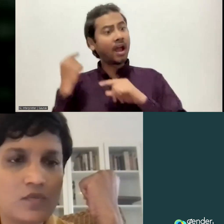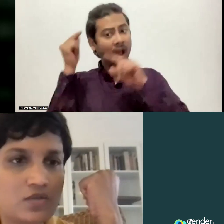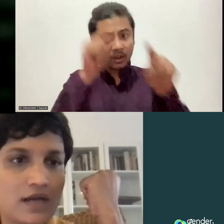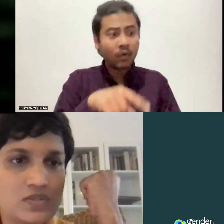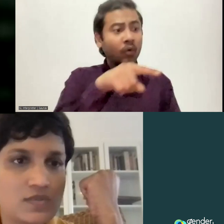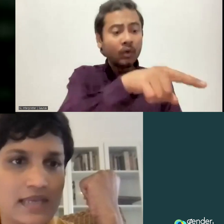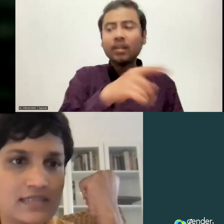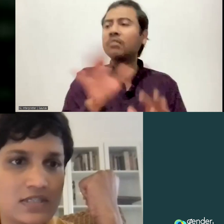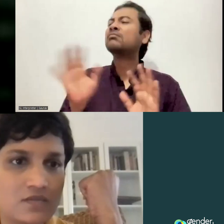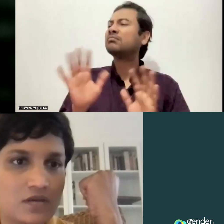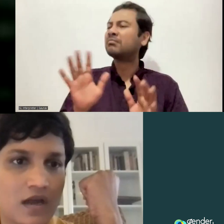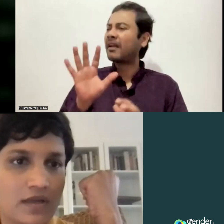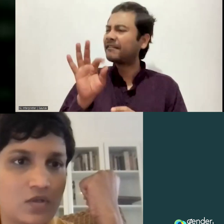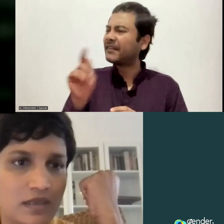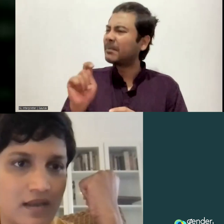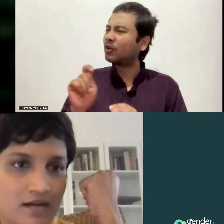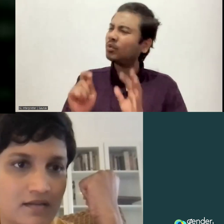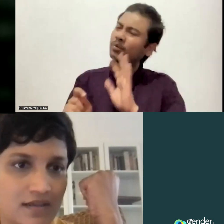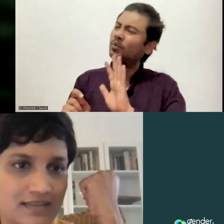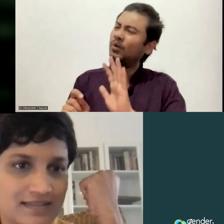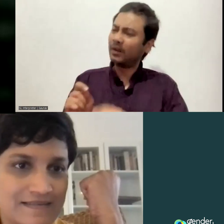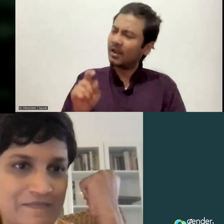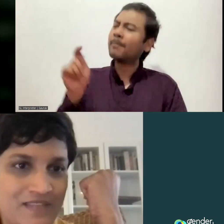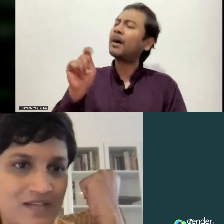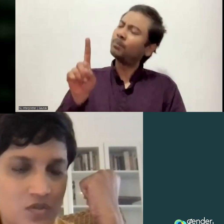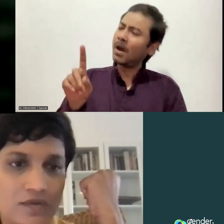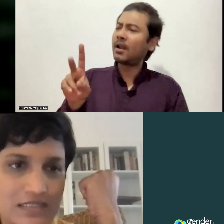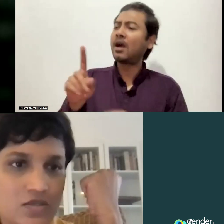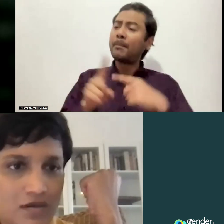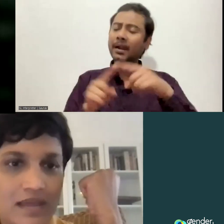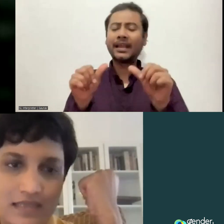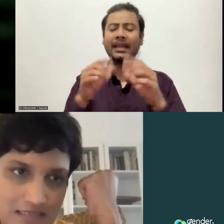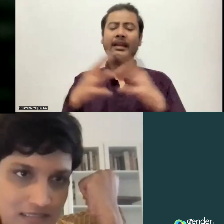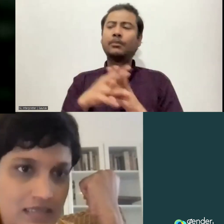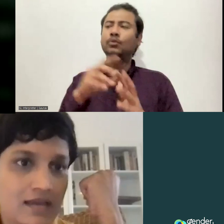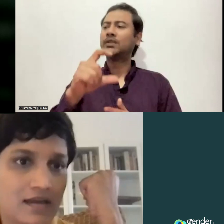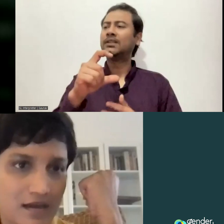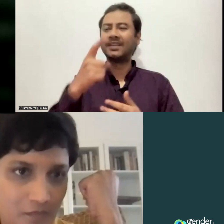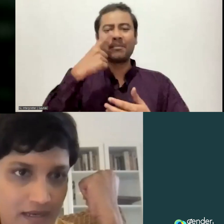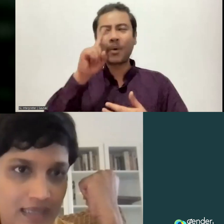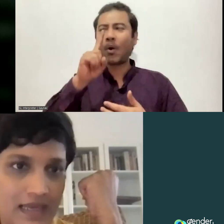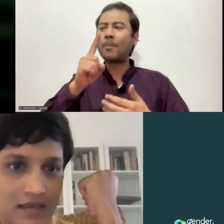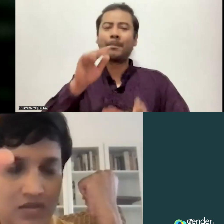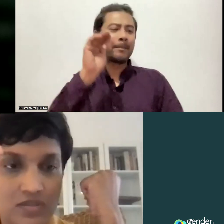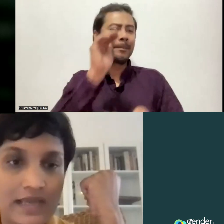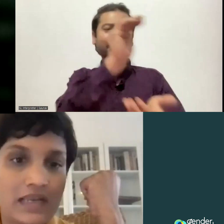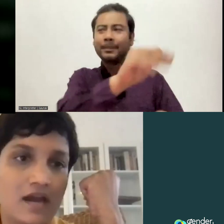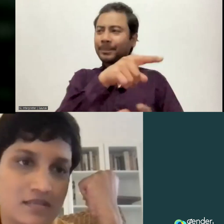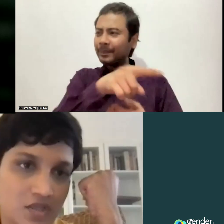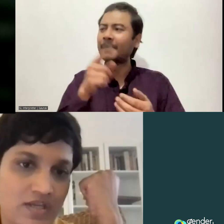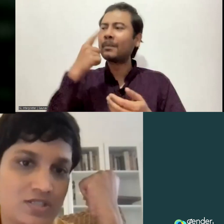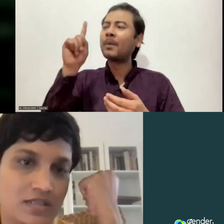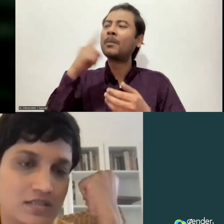like, no, but you guys do sanitation work. How can you build an Anganwadi? So it's not that easy. But again, to